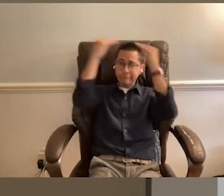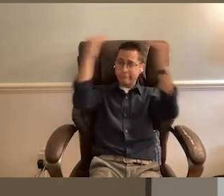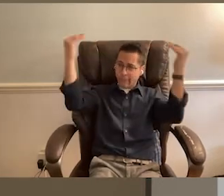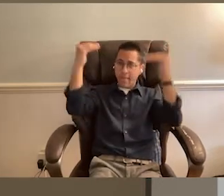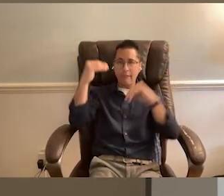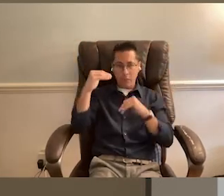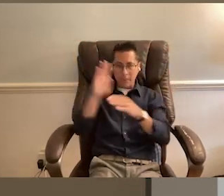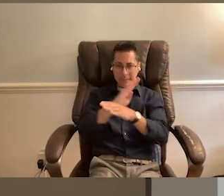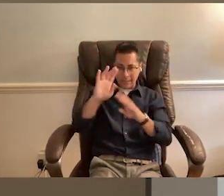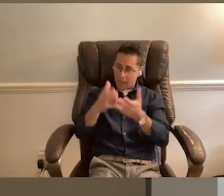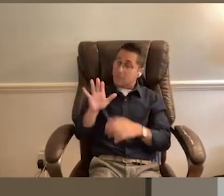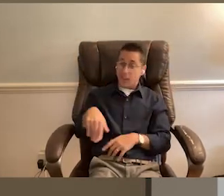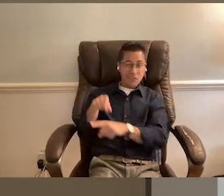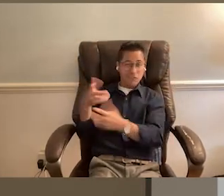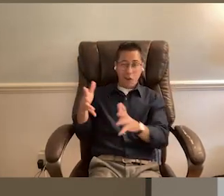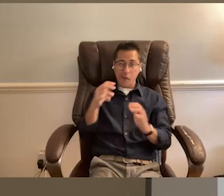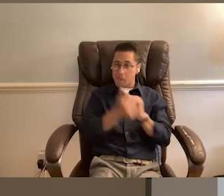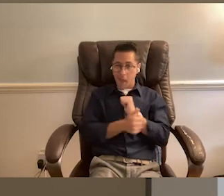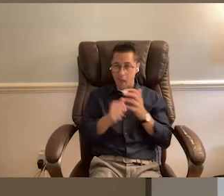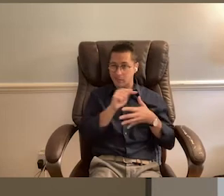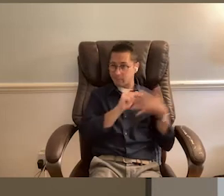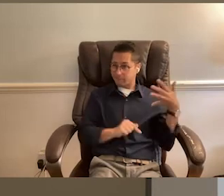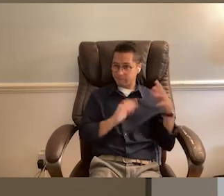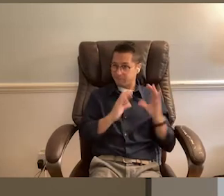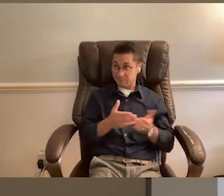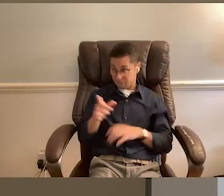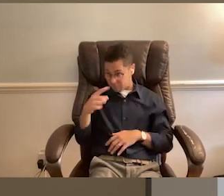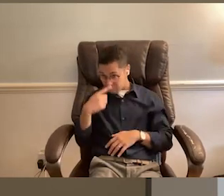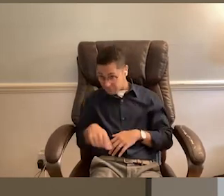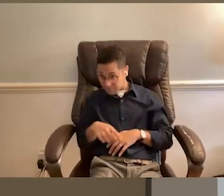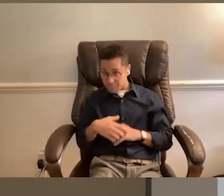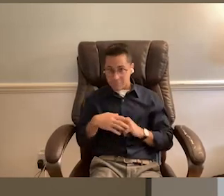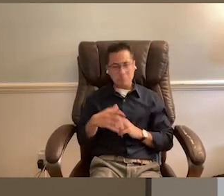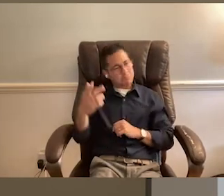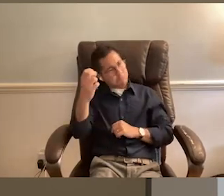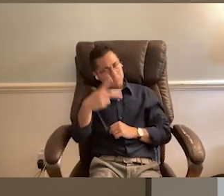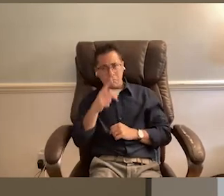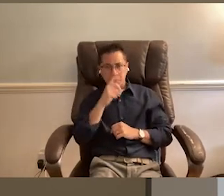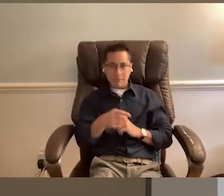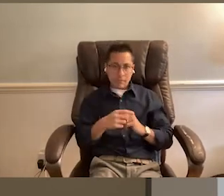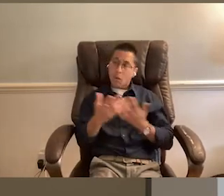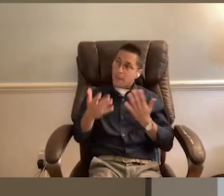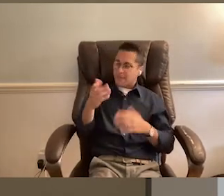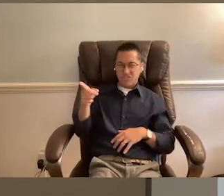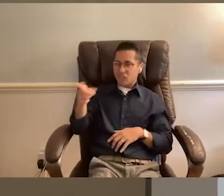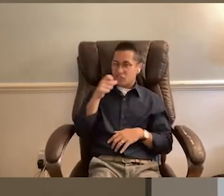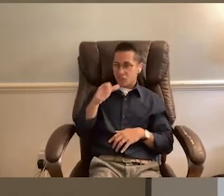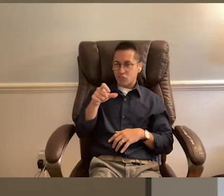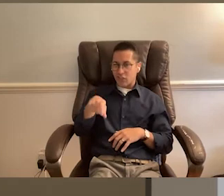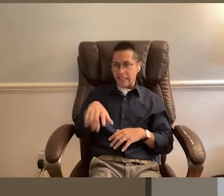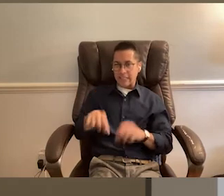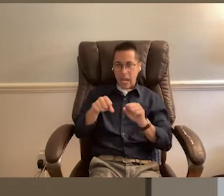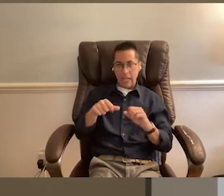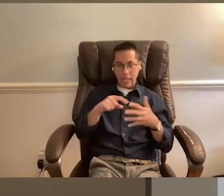because some people don't always get back to me. Sometimes classes fill up, whatever it might be. I will then reach out to the professors, and I will request consent for the